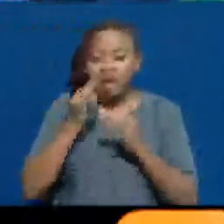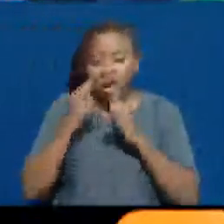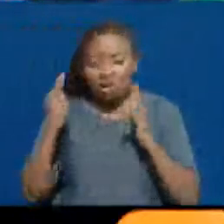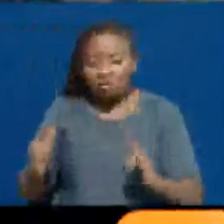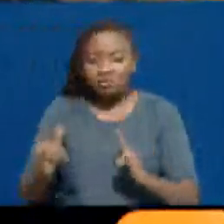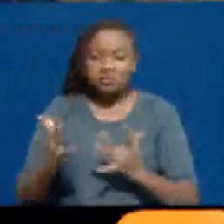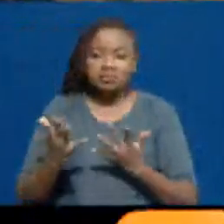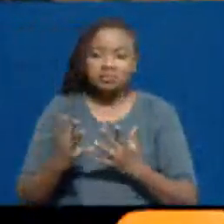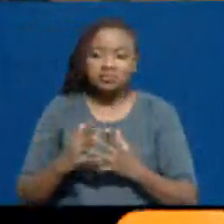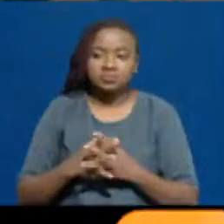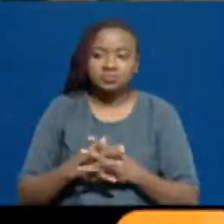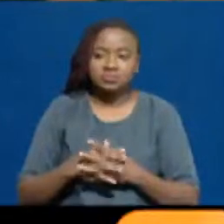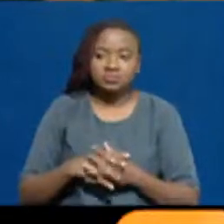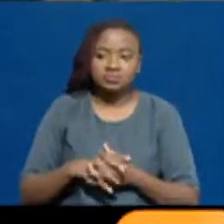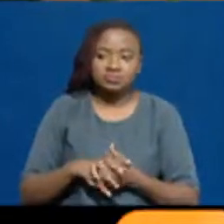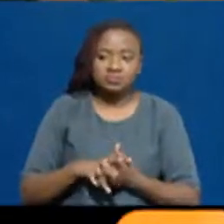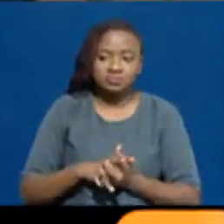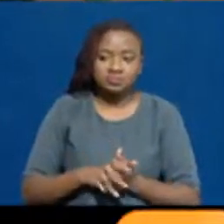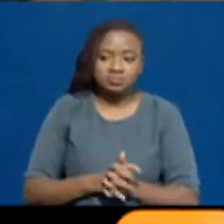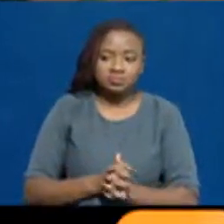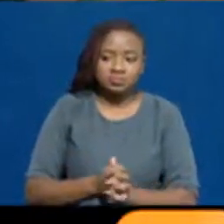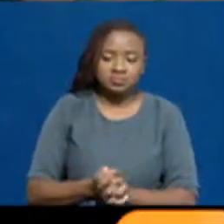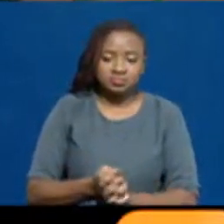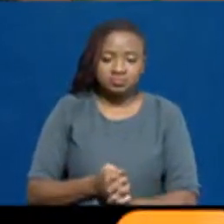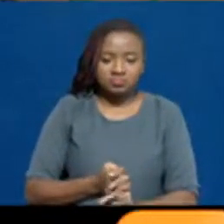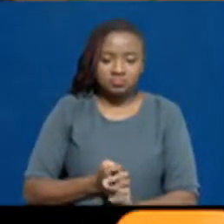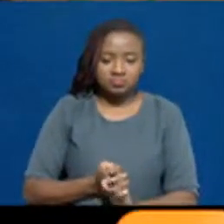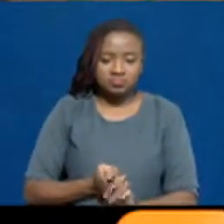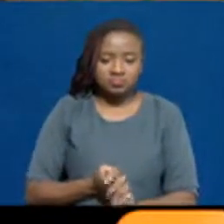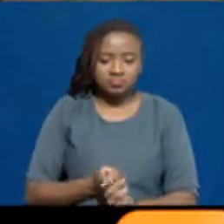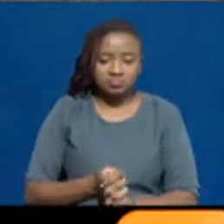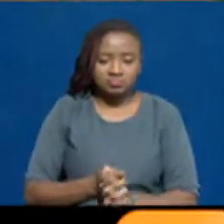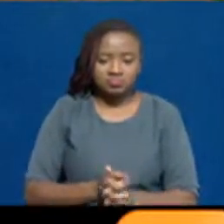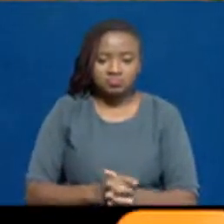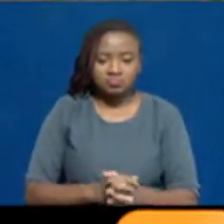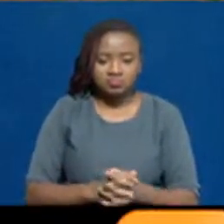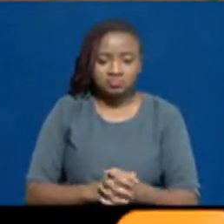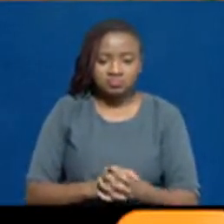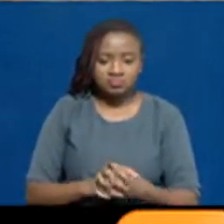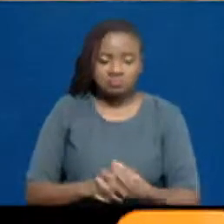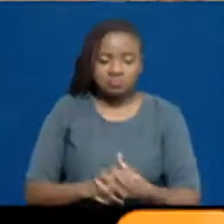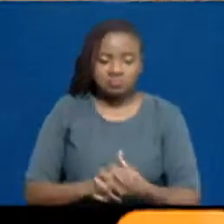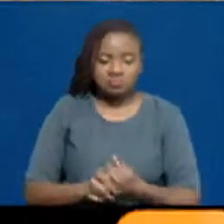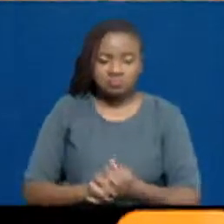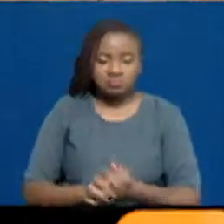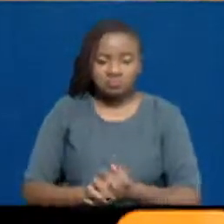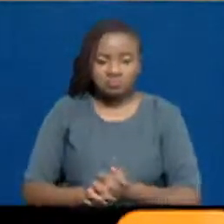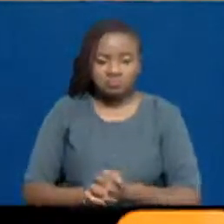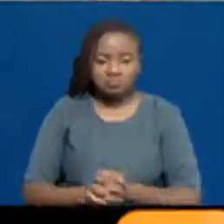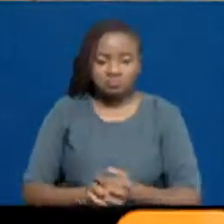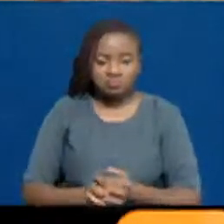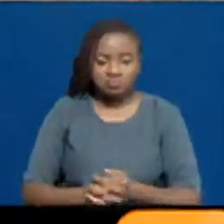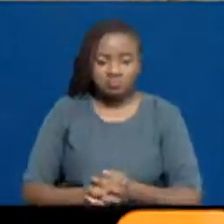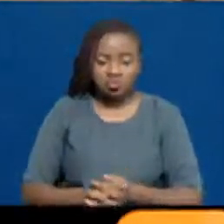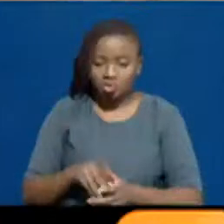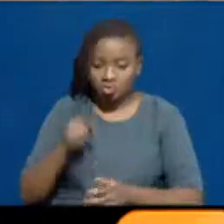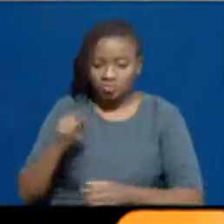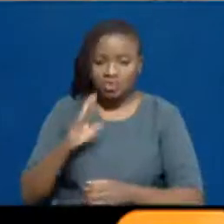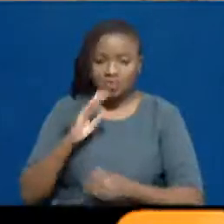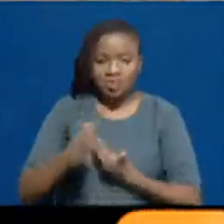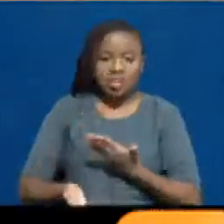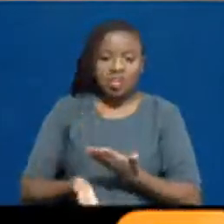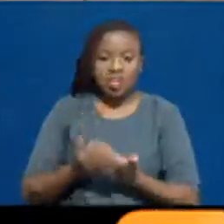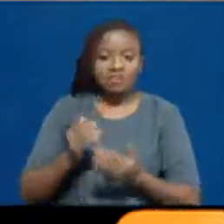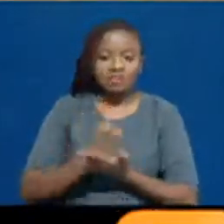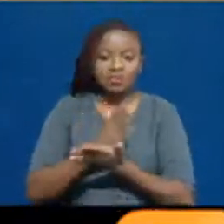is normally a kit, and these will now be bought and be taken to those